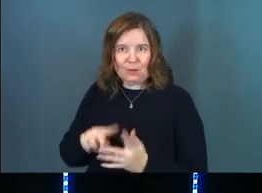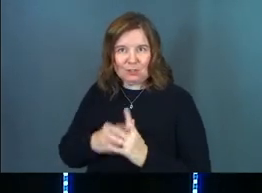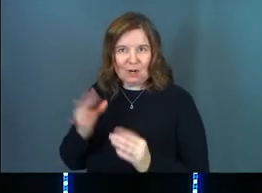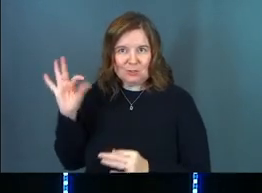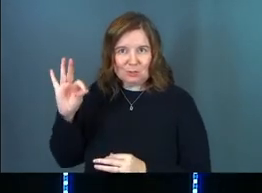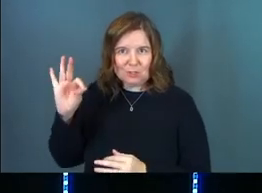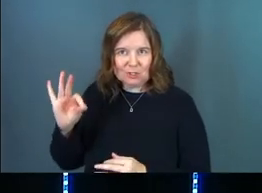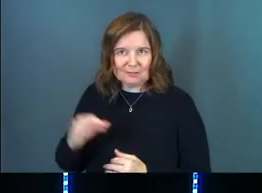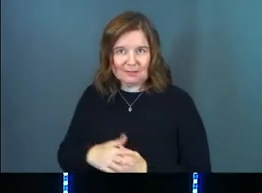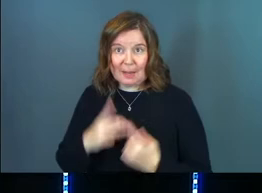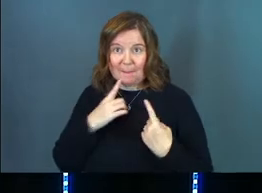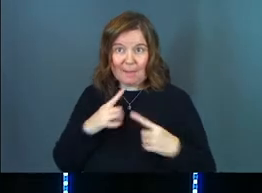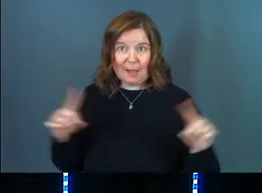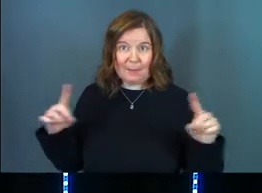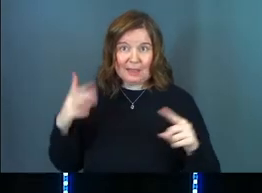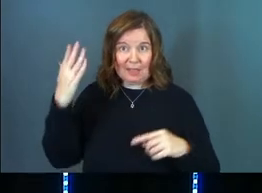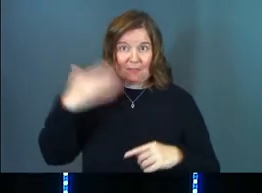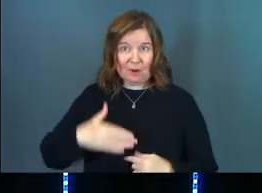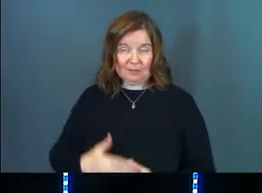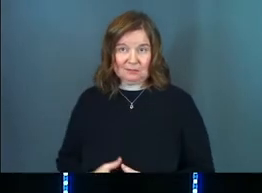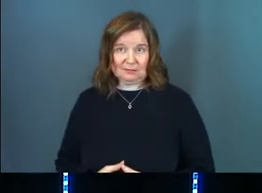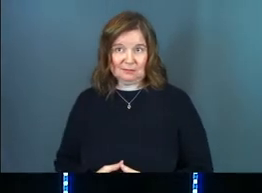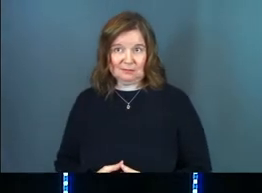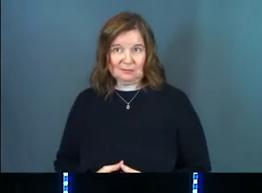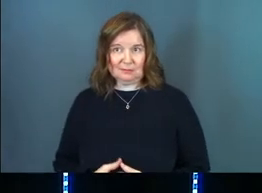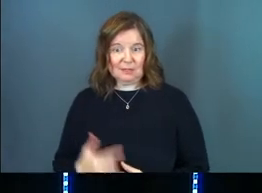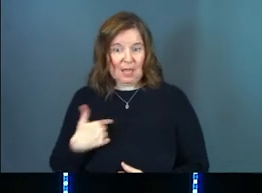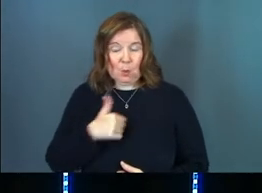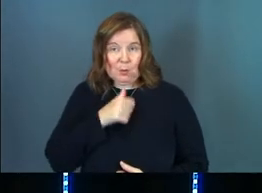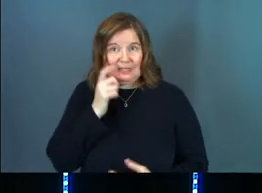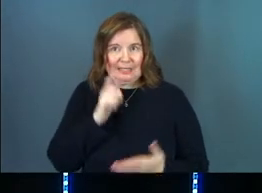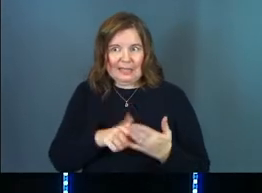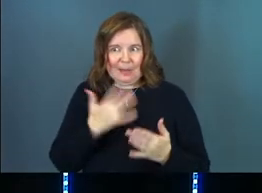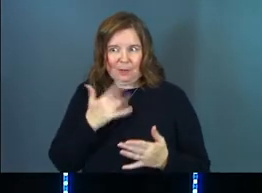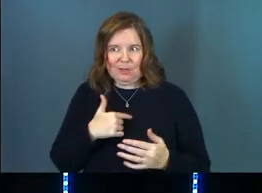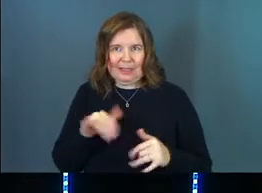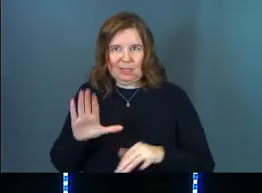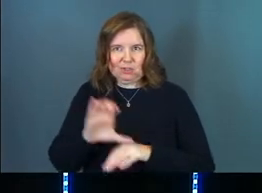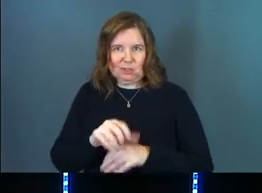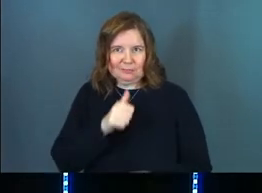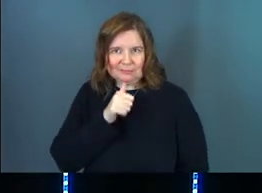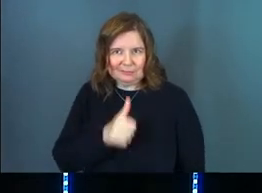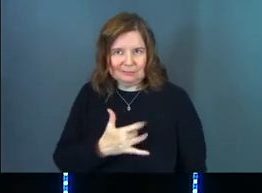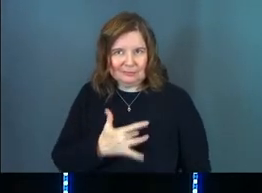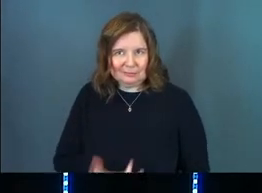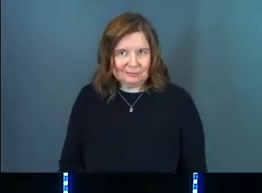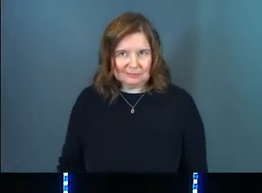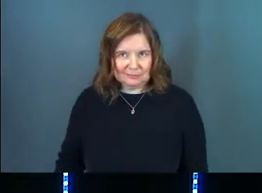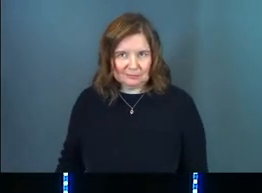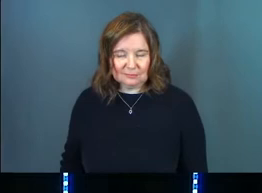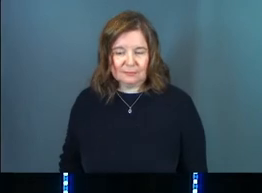started publicly up front. And we didn't acknowledge birthdays in that church.